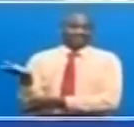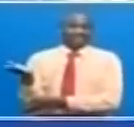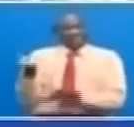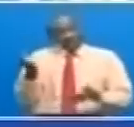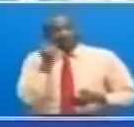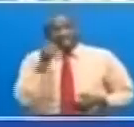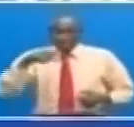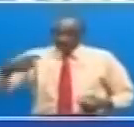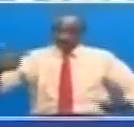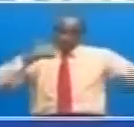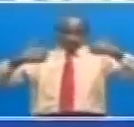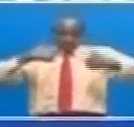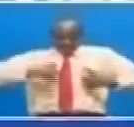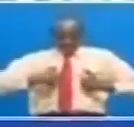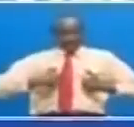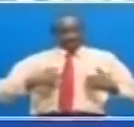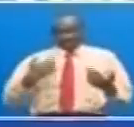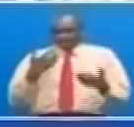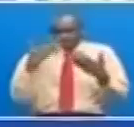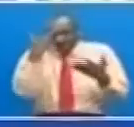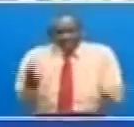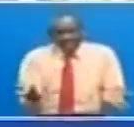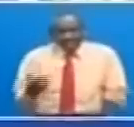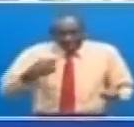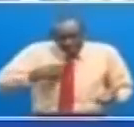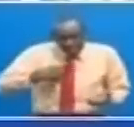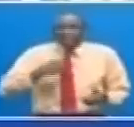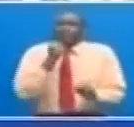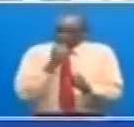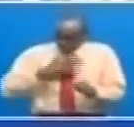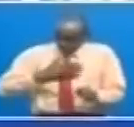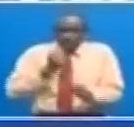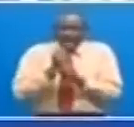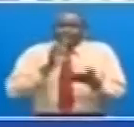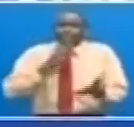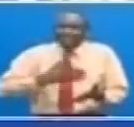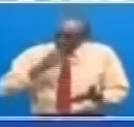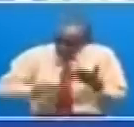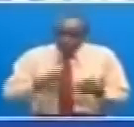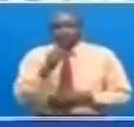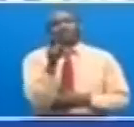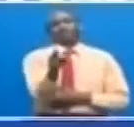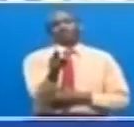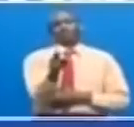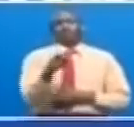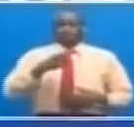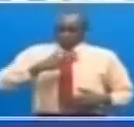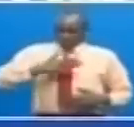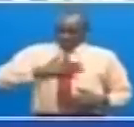if they start shooting the messenger. And by the way, the Auditor General is here to give you assurance that